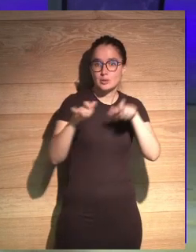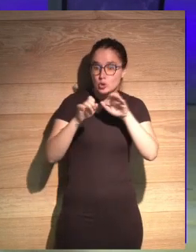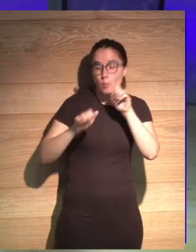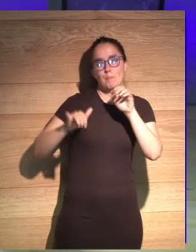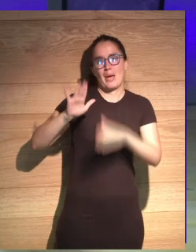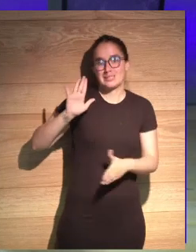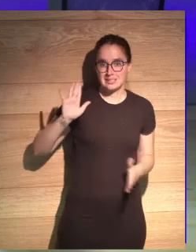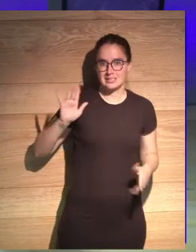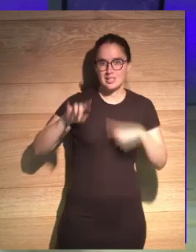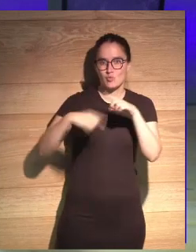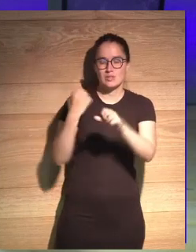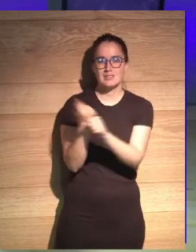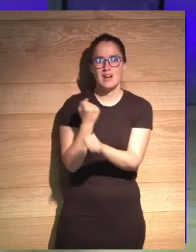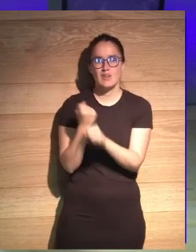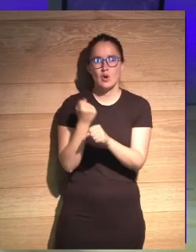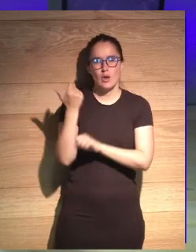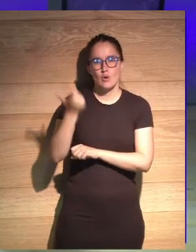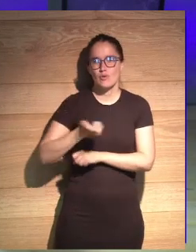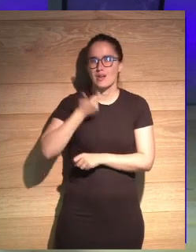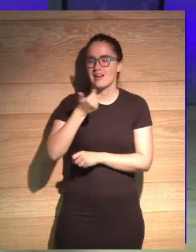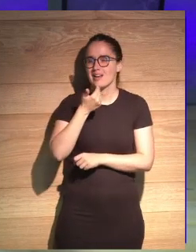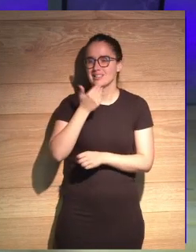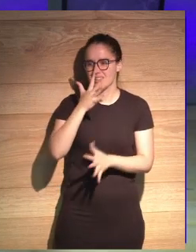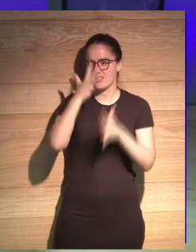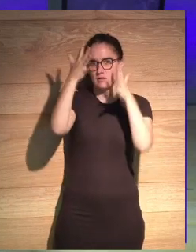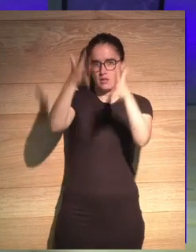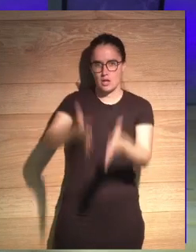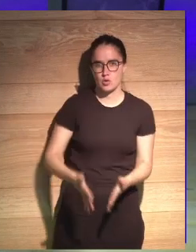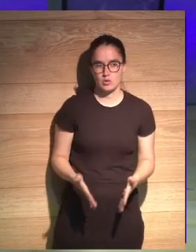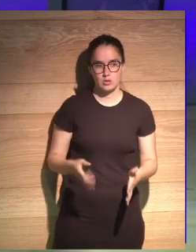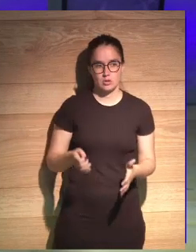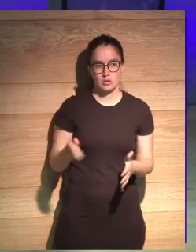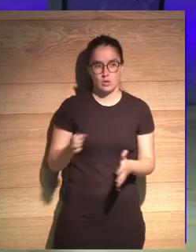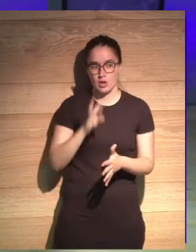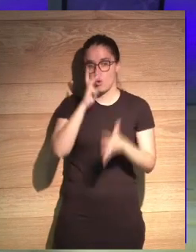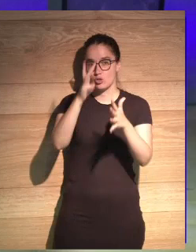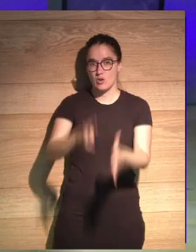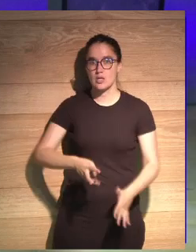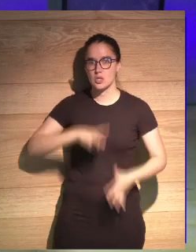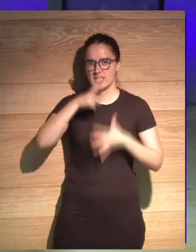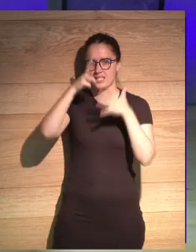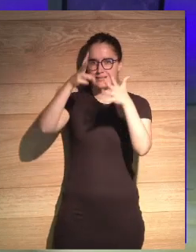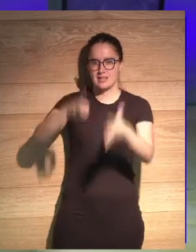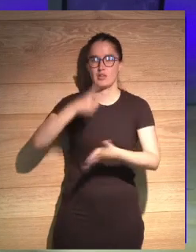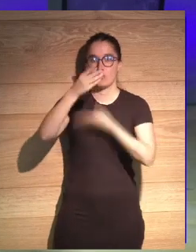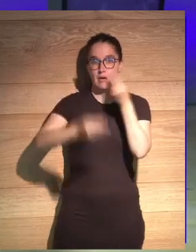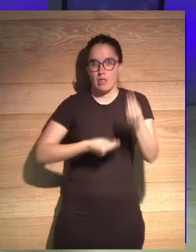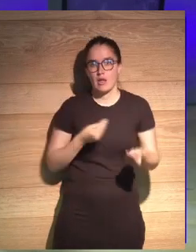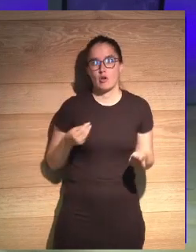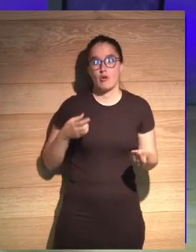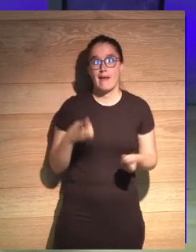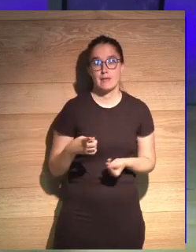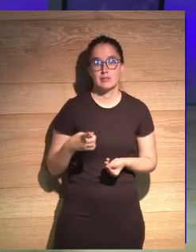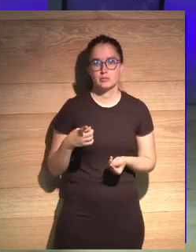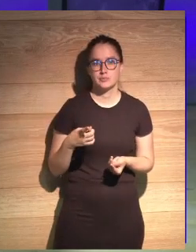game. This is mind blowing. This maybe is 3 or 4 people working together, and some of these has taken maybe